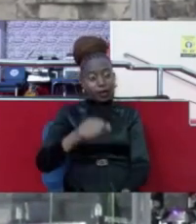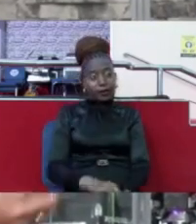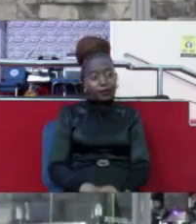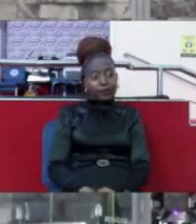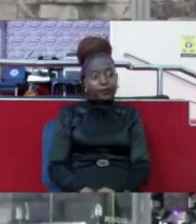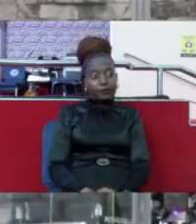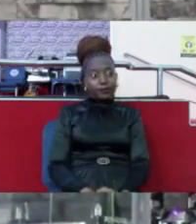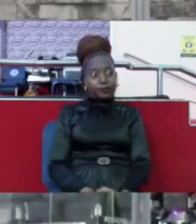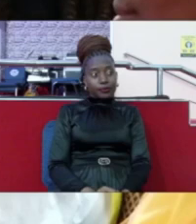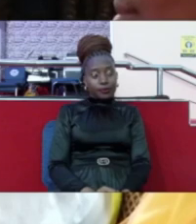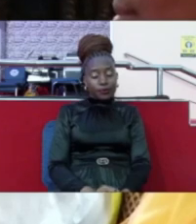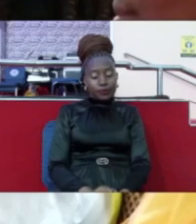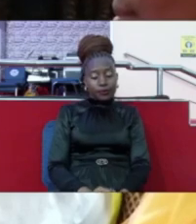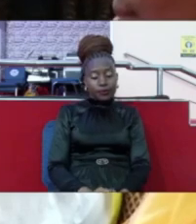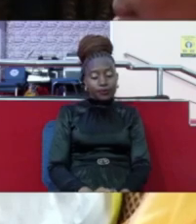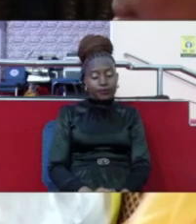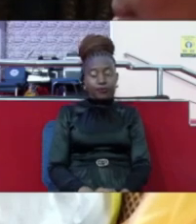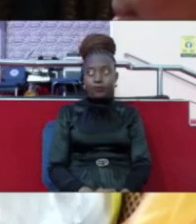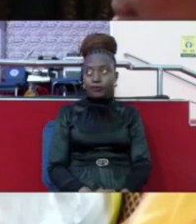Give me a theory that you know.